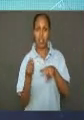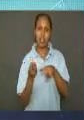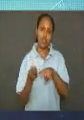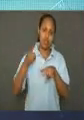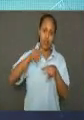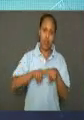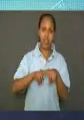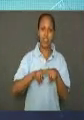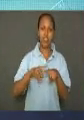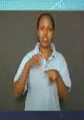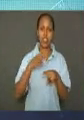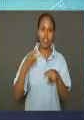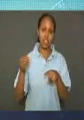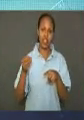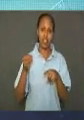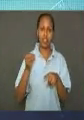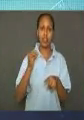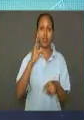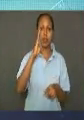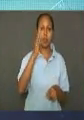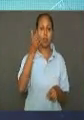and reverse biased.